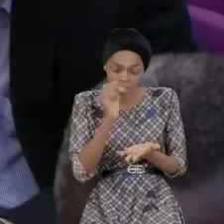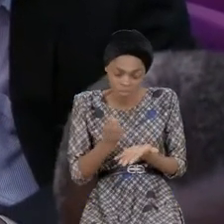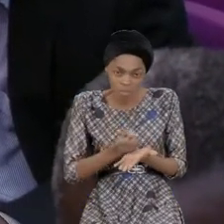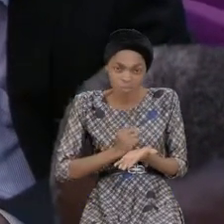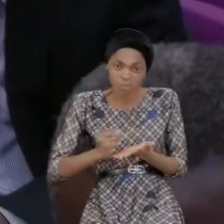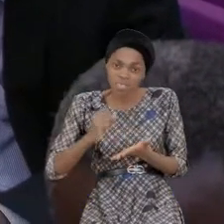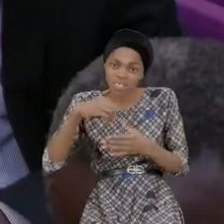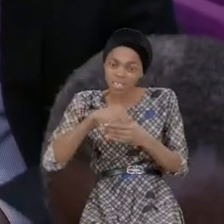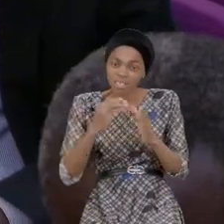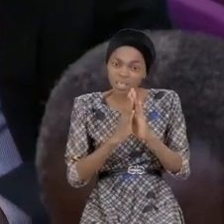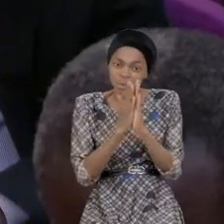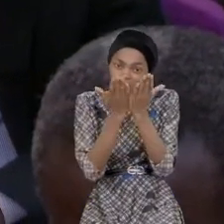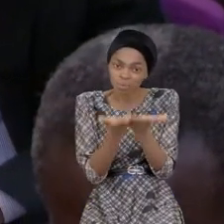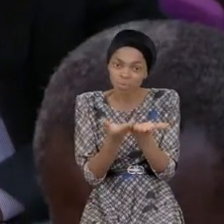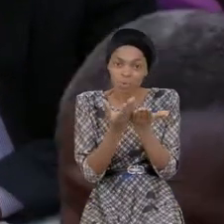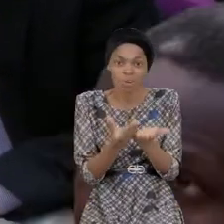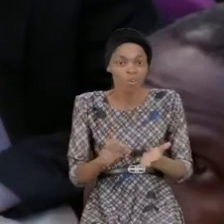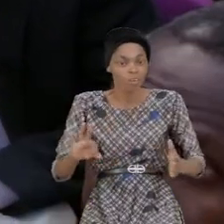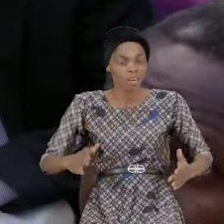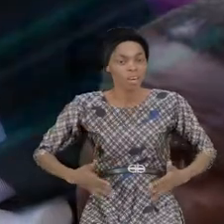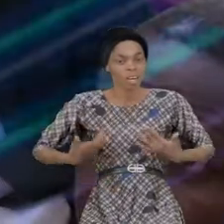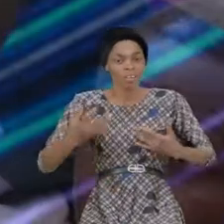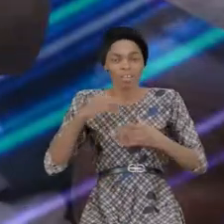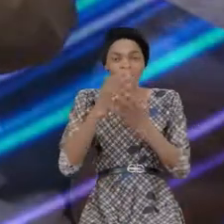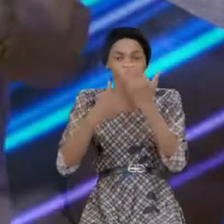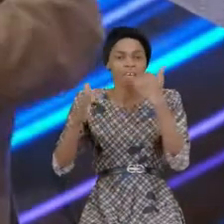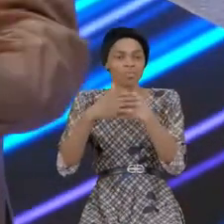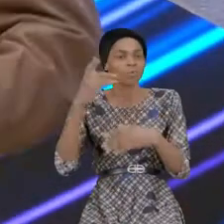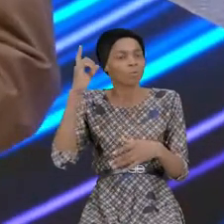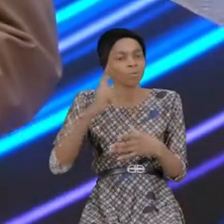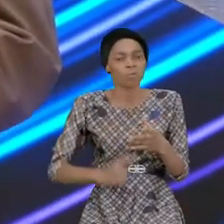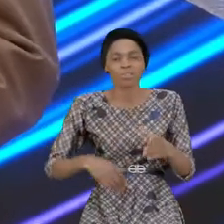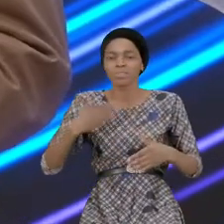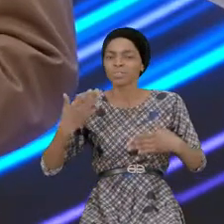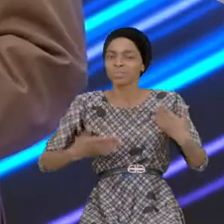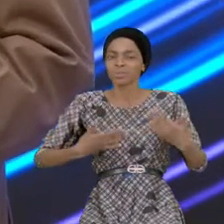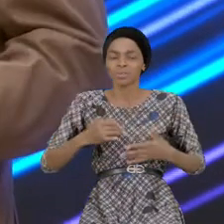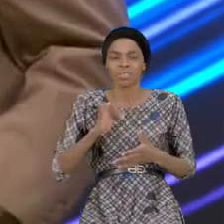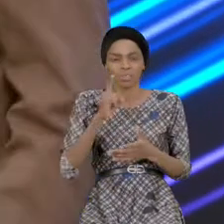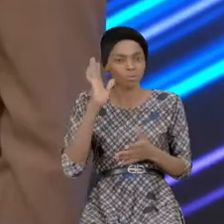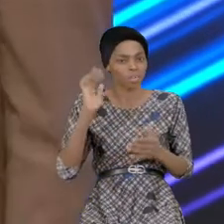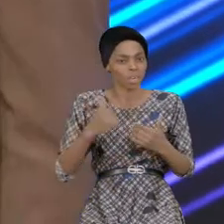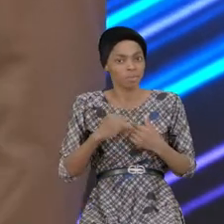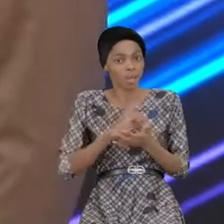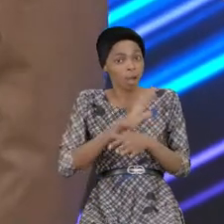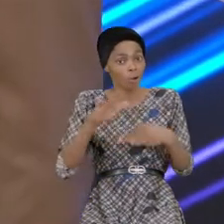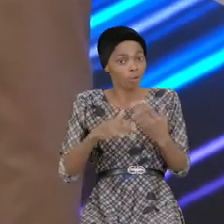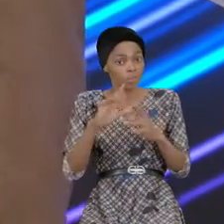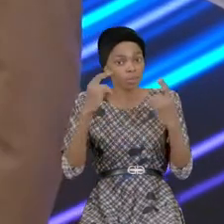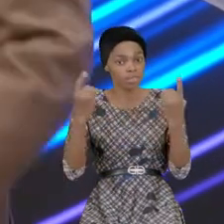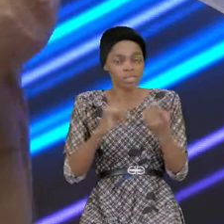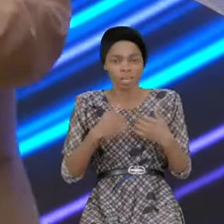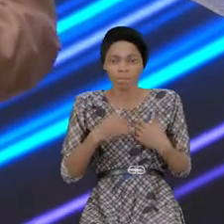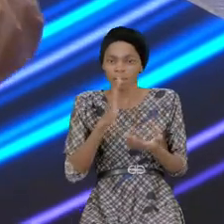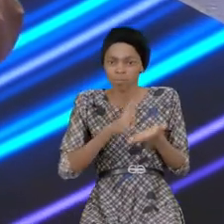of life in heaven. What joy you have. All your sins have been forgiven. Everything you ever